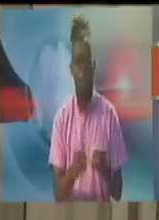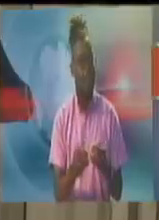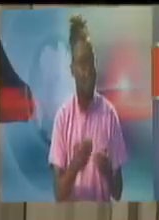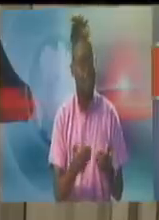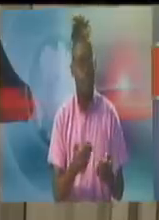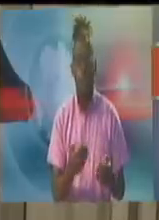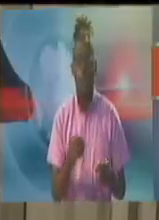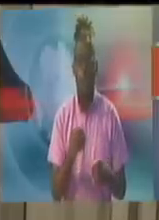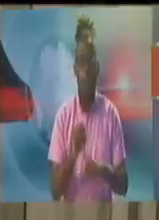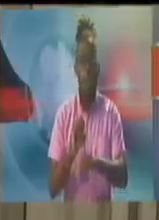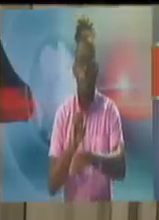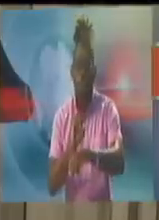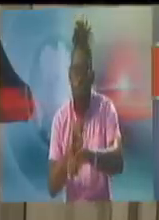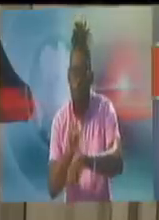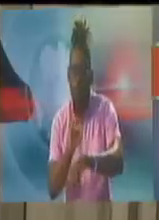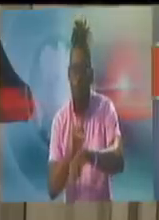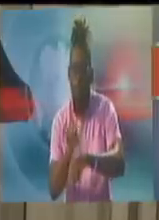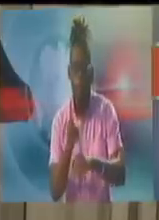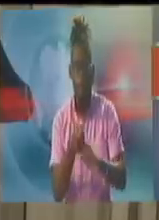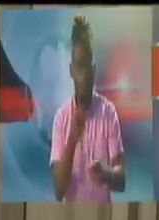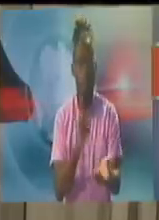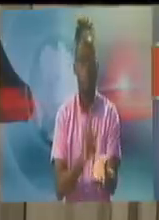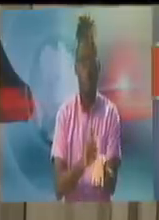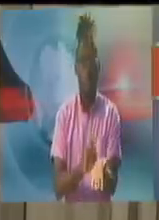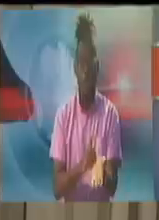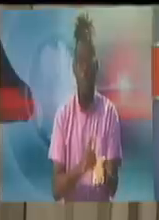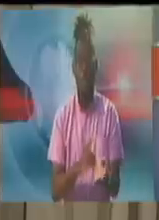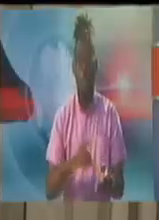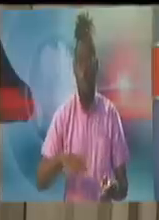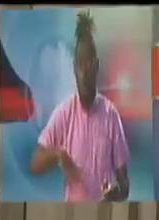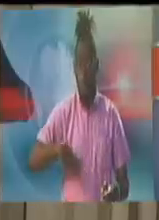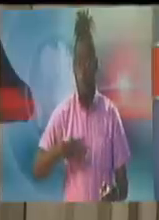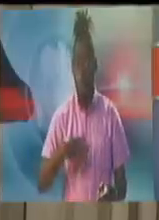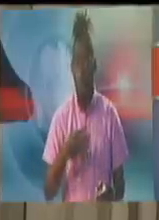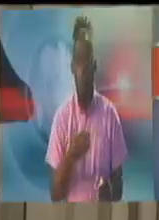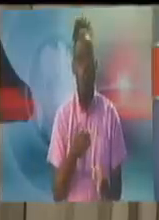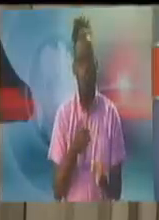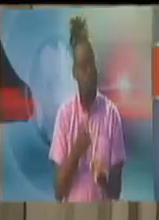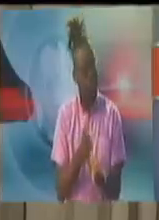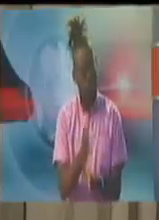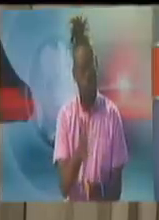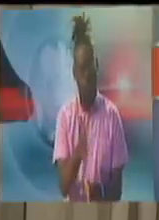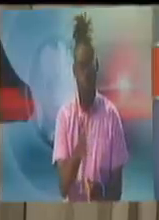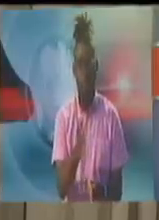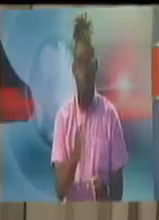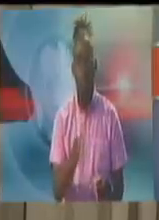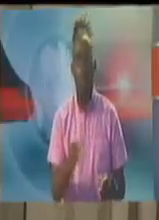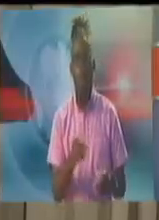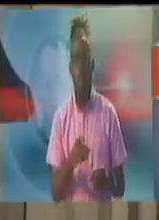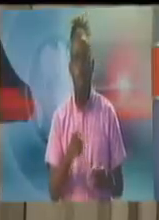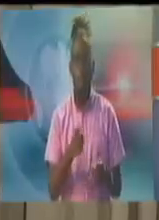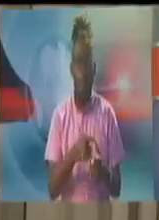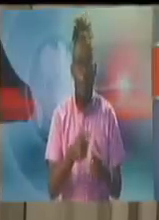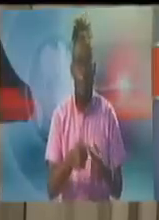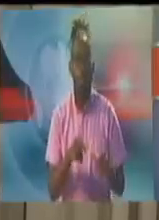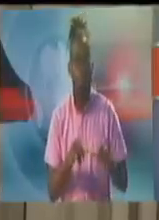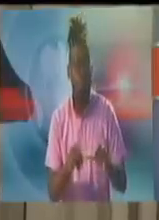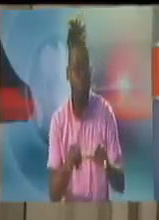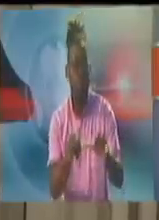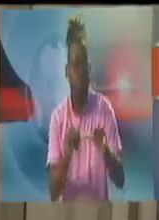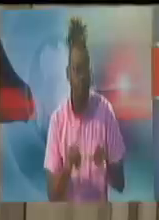expert advice that it was a measure that would protect the population in Trinidad and Tobago from the continued importation